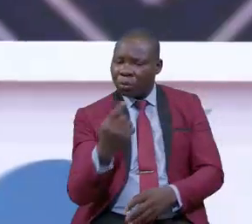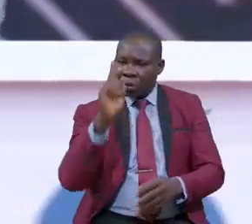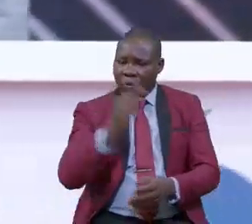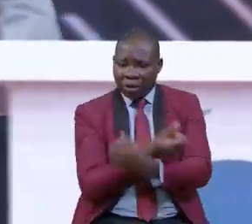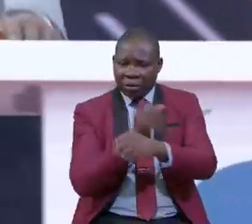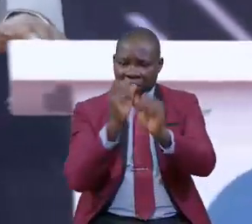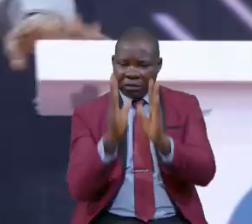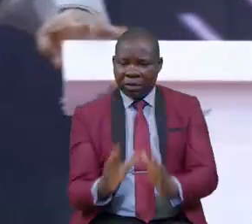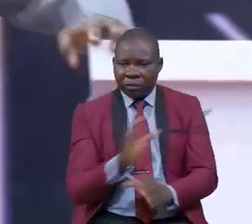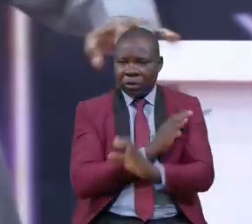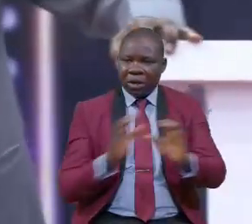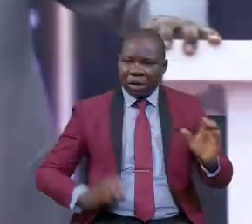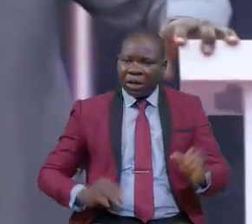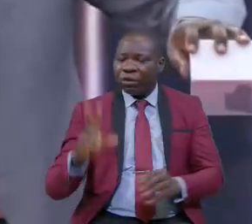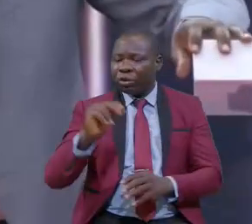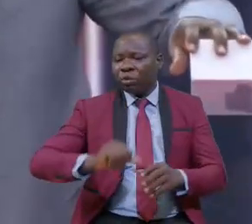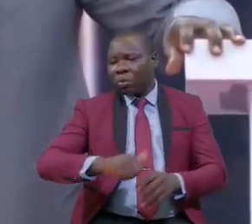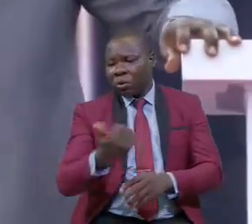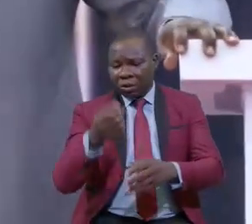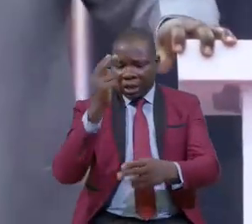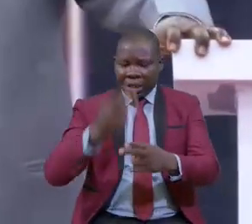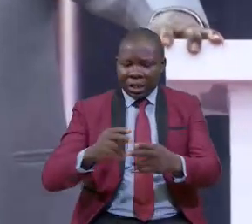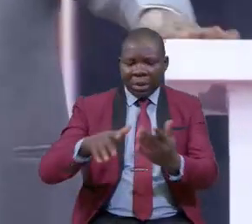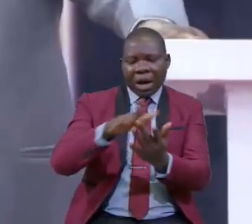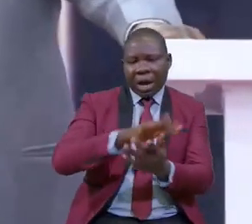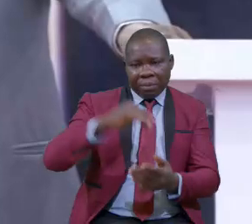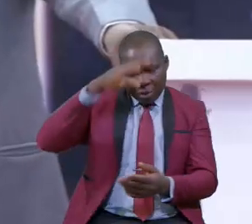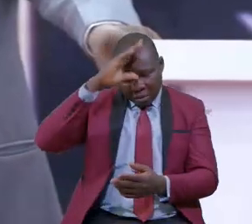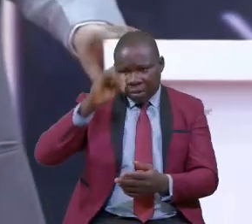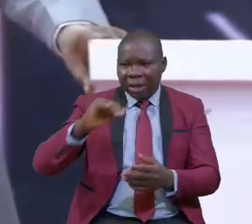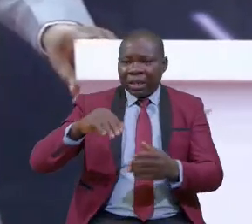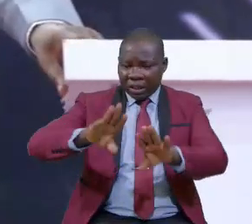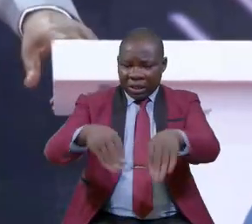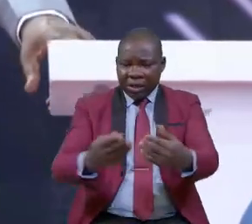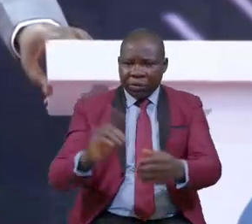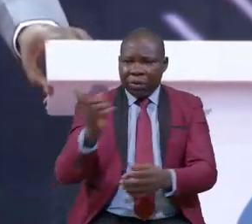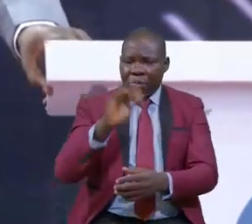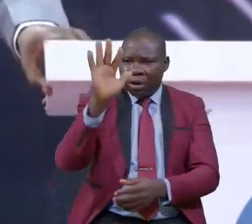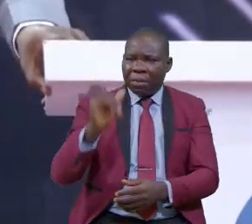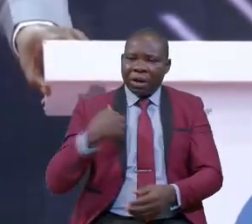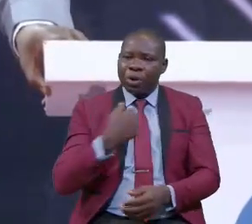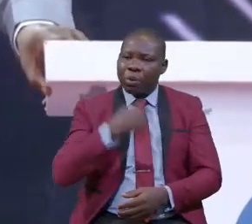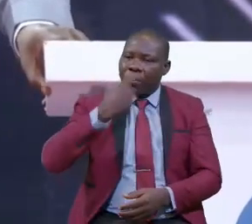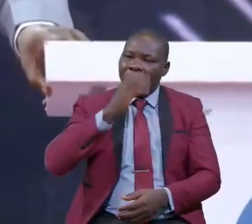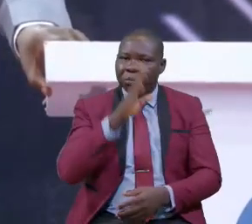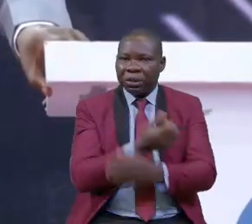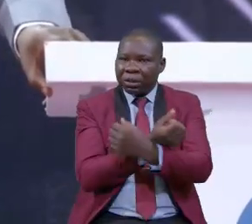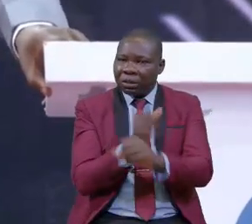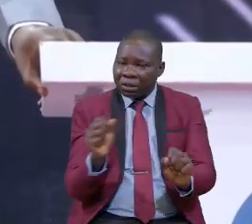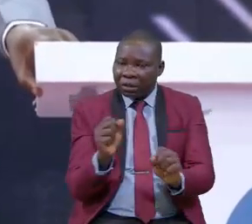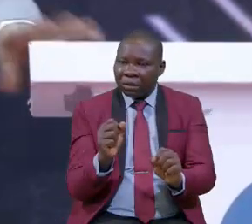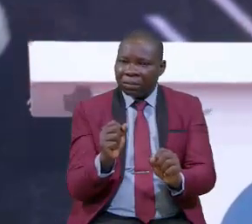men whereby we must be saved. It is Jesus. And you remember the crucified